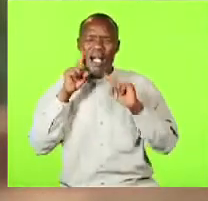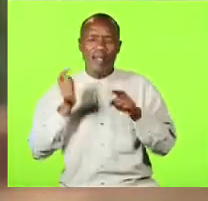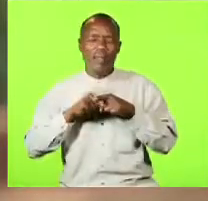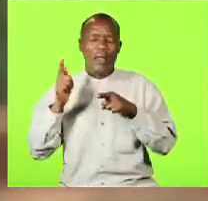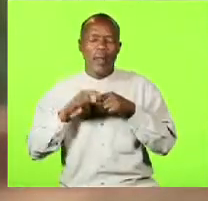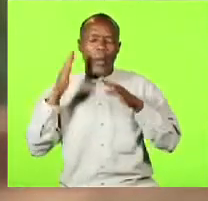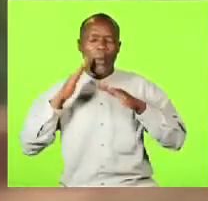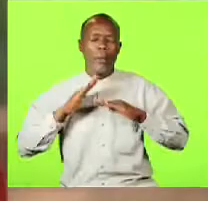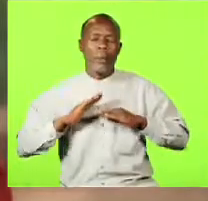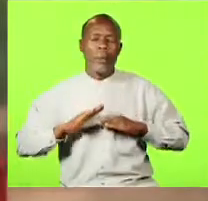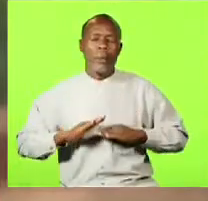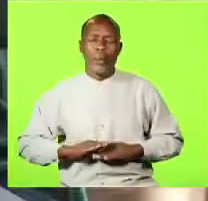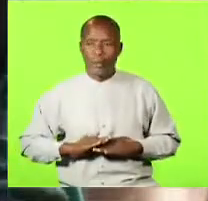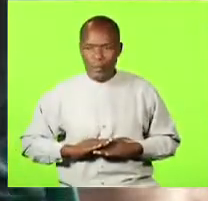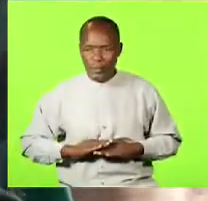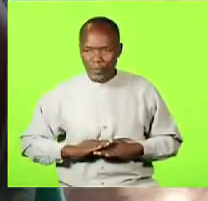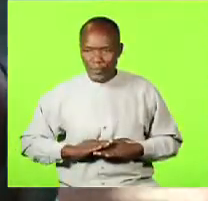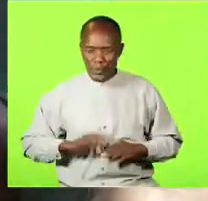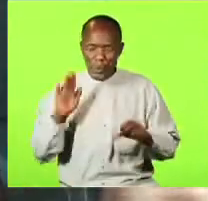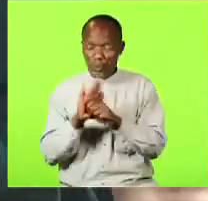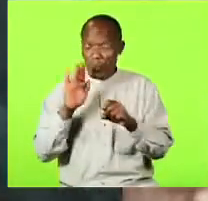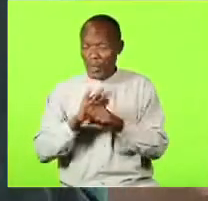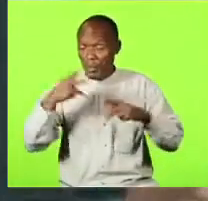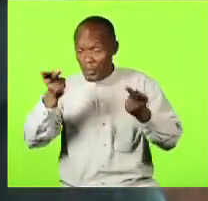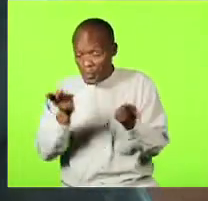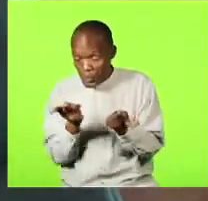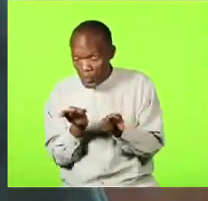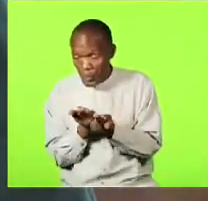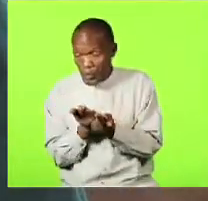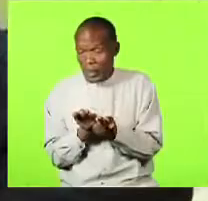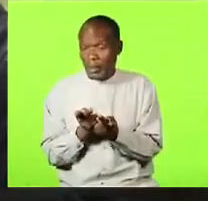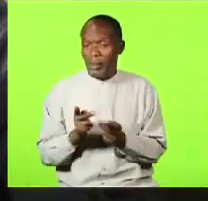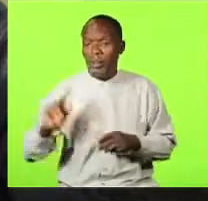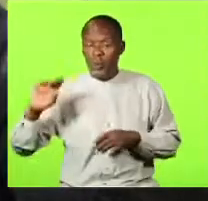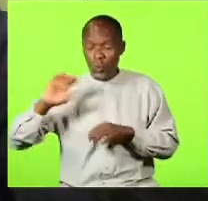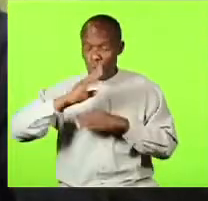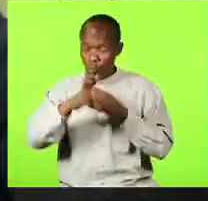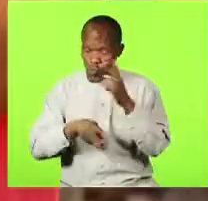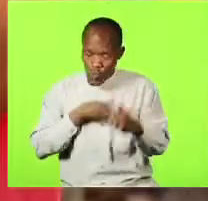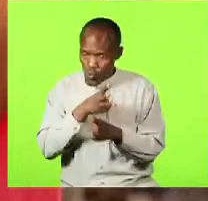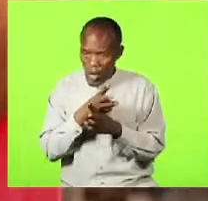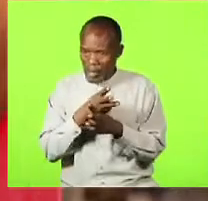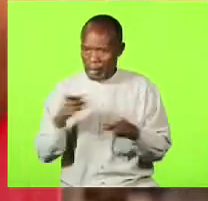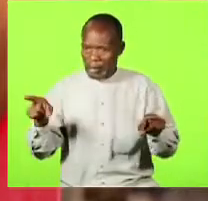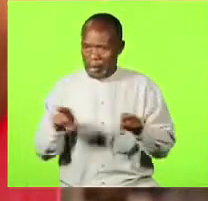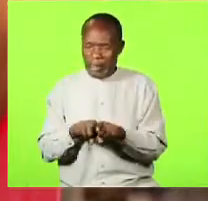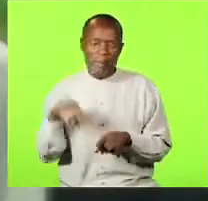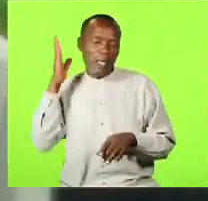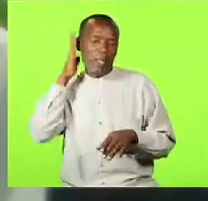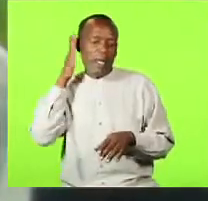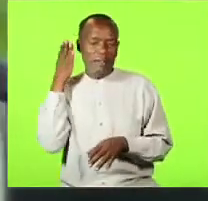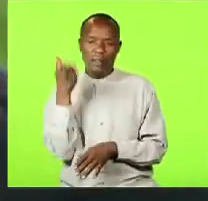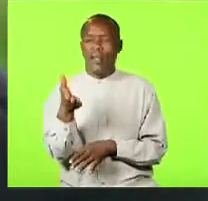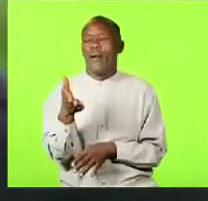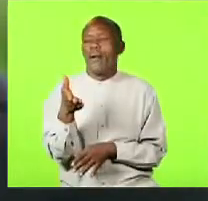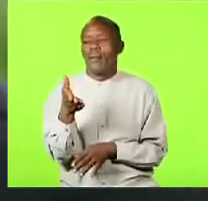hasirazangu zishi in most parts of the world those who are hearing and speech impaired are given the same opportunities as anyone else